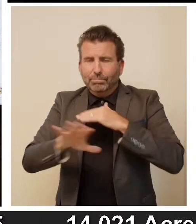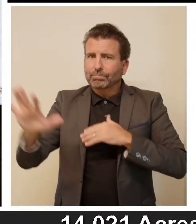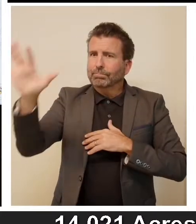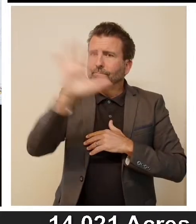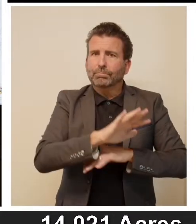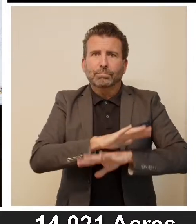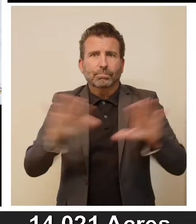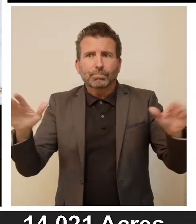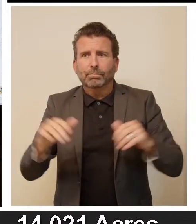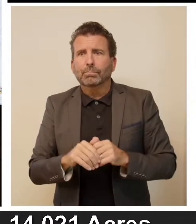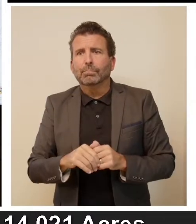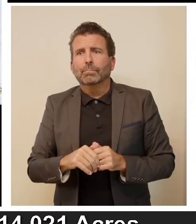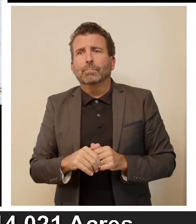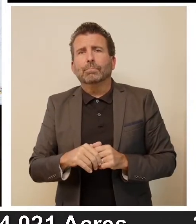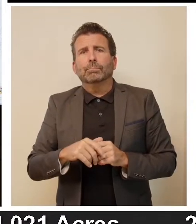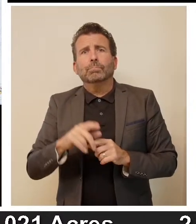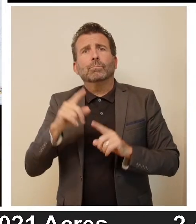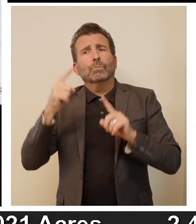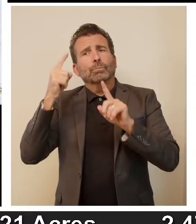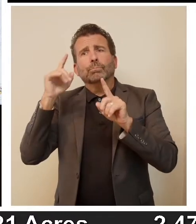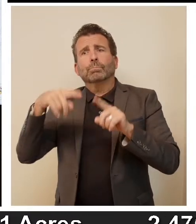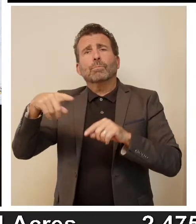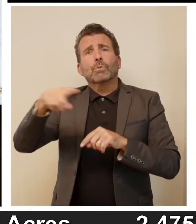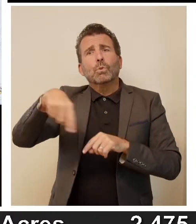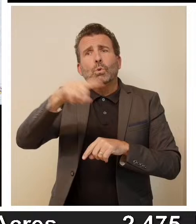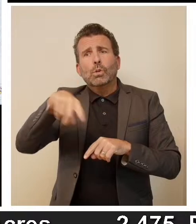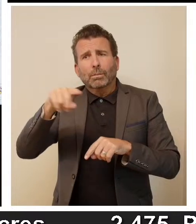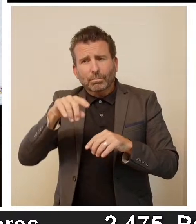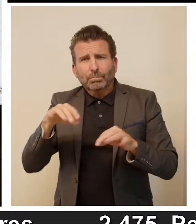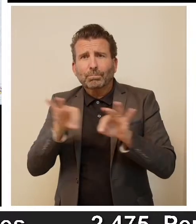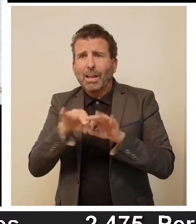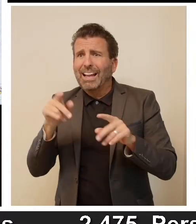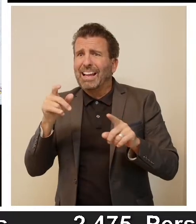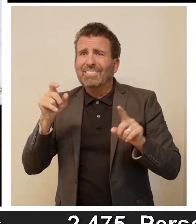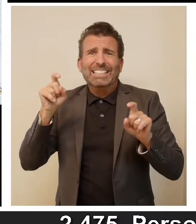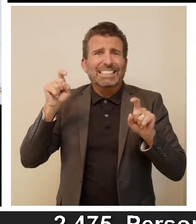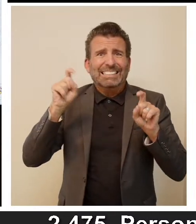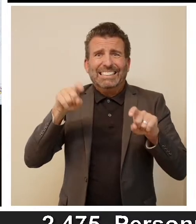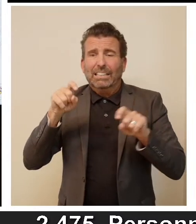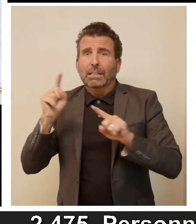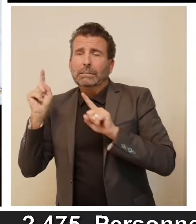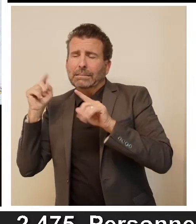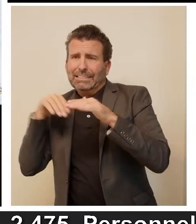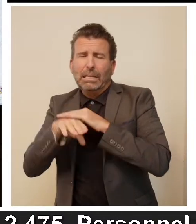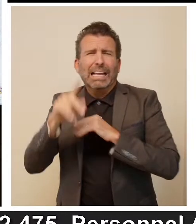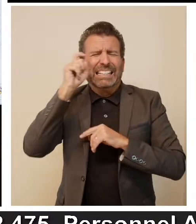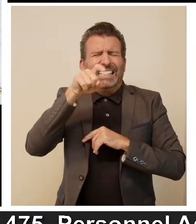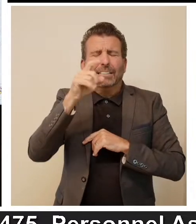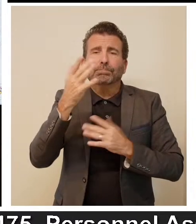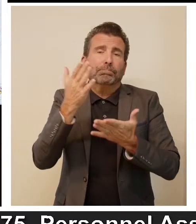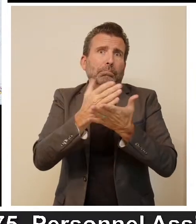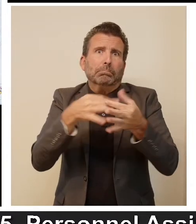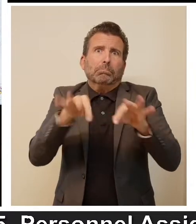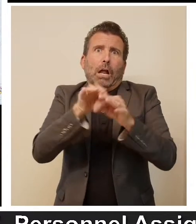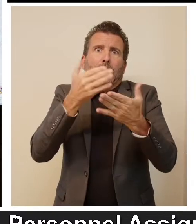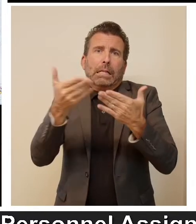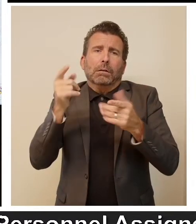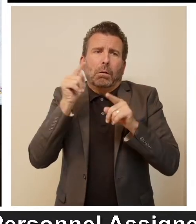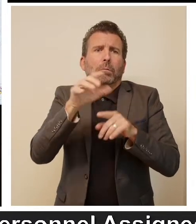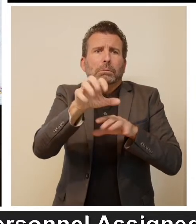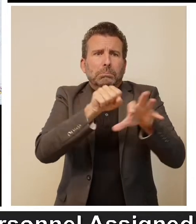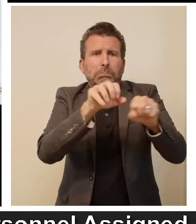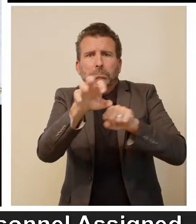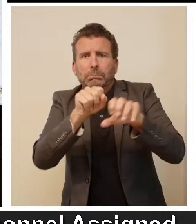people to go up there, assess, grab some things as they need, and to leave. We ask if they do remain in that area not to walk